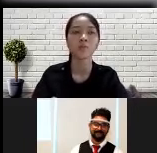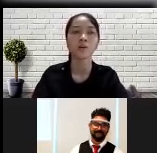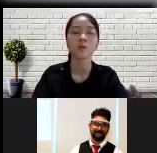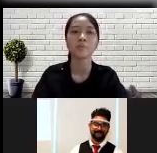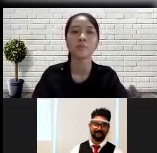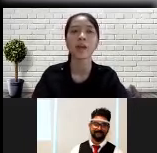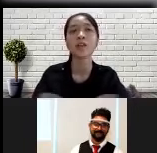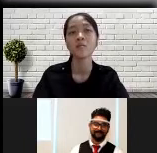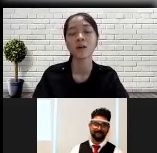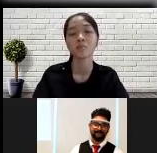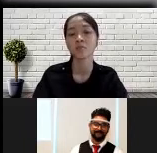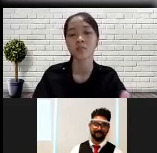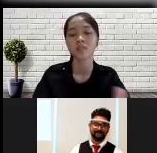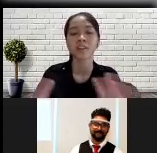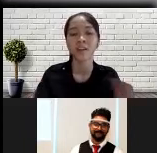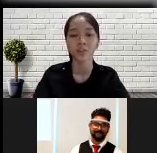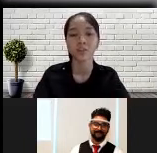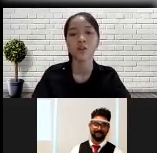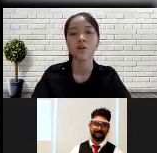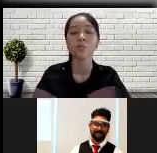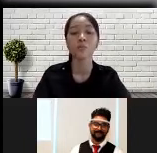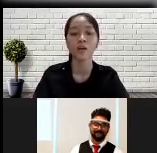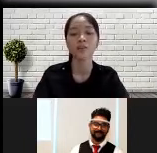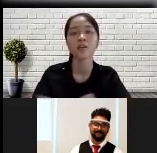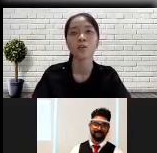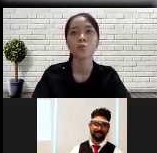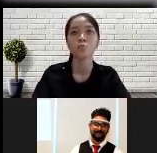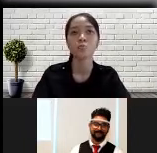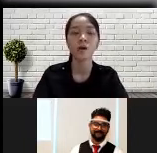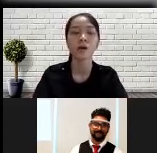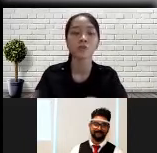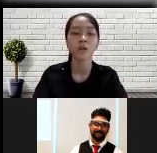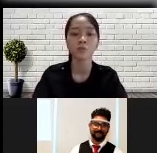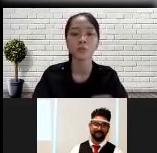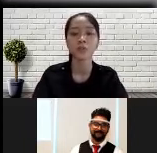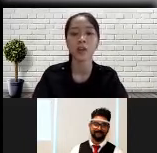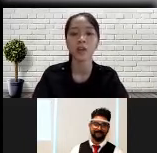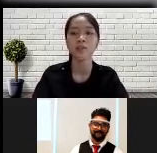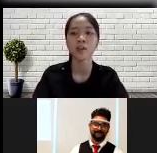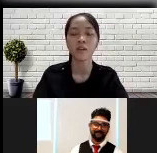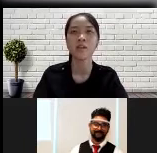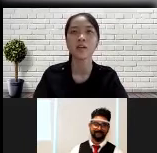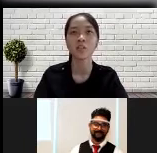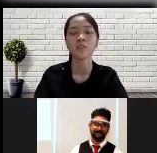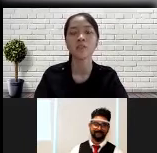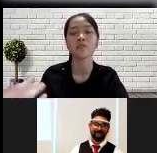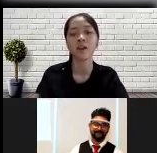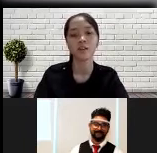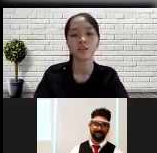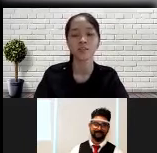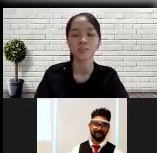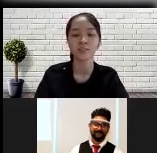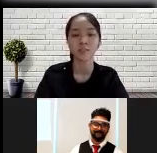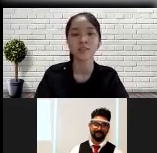help anyone who uses that gadget or product to know how to troubleshoot and then achieve the